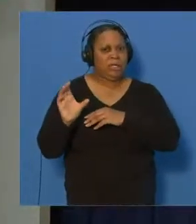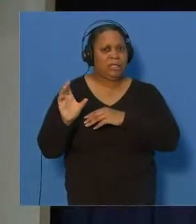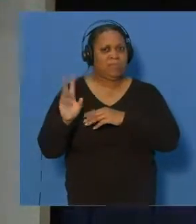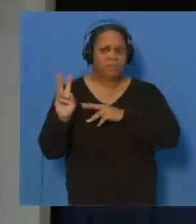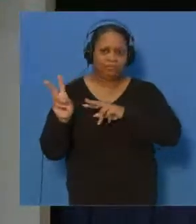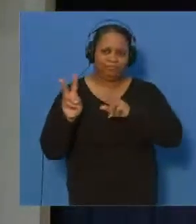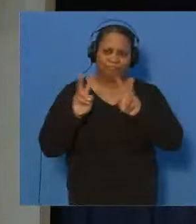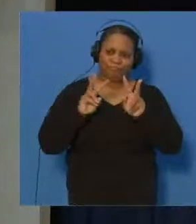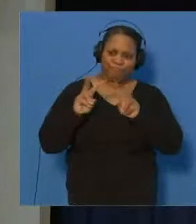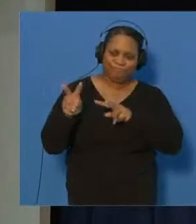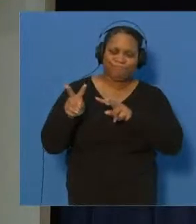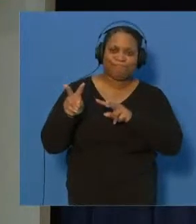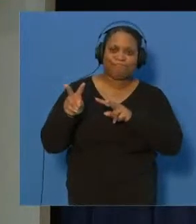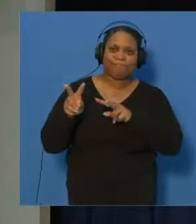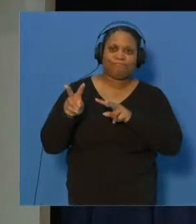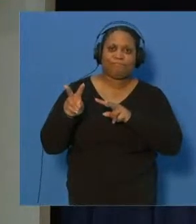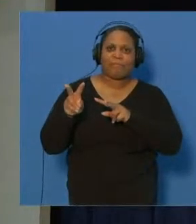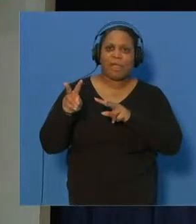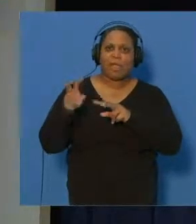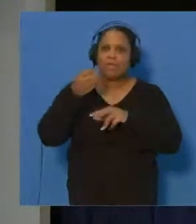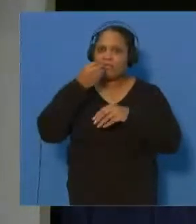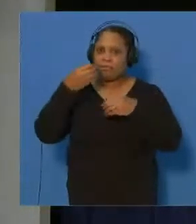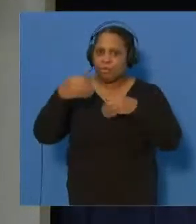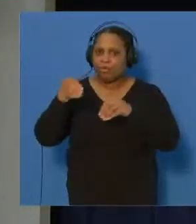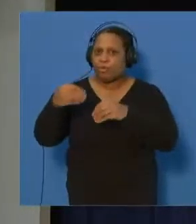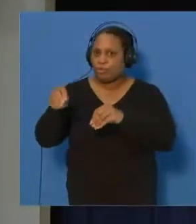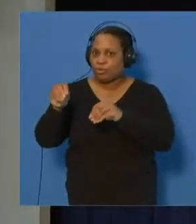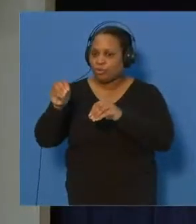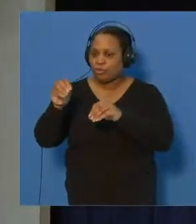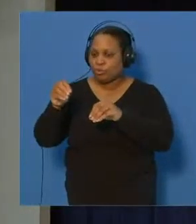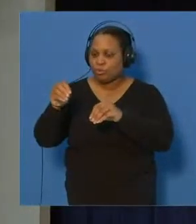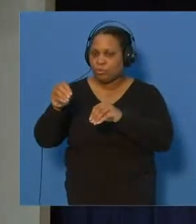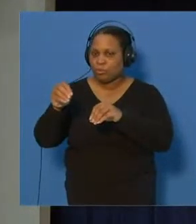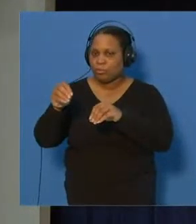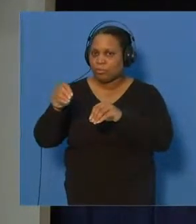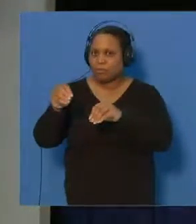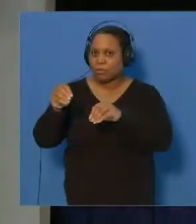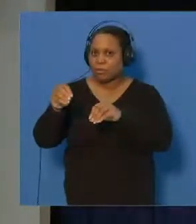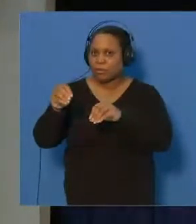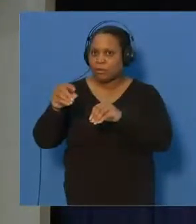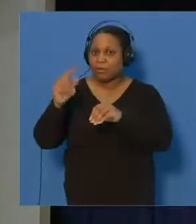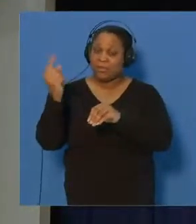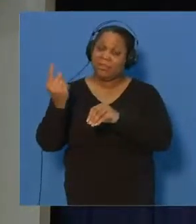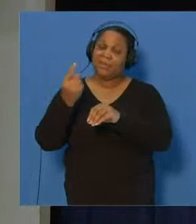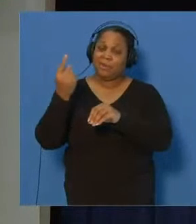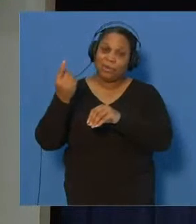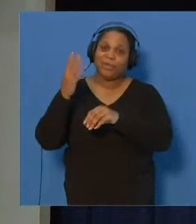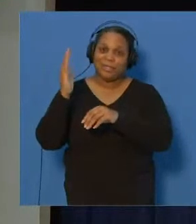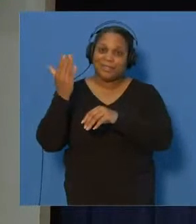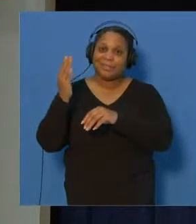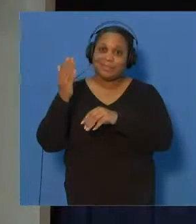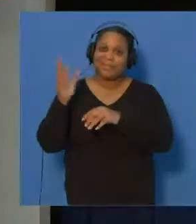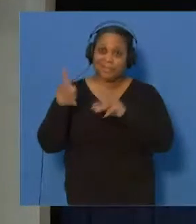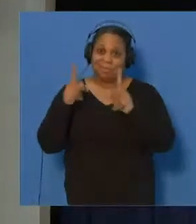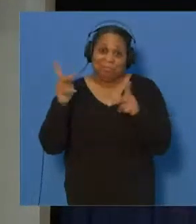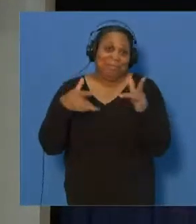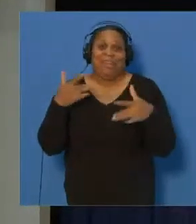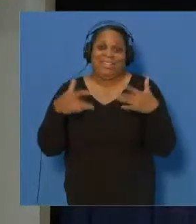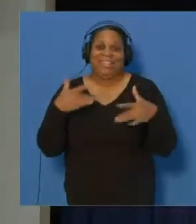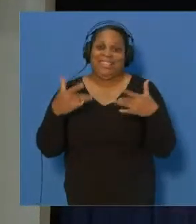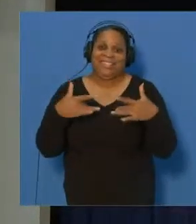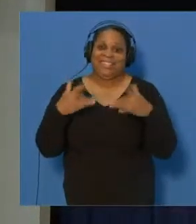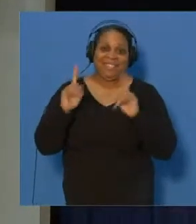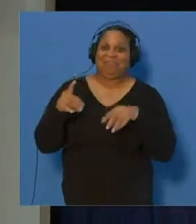the grocery store shopping, which always seems to get people excited.